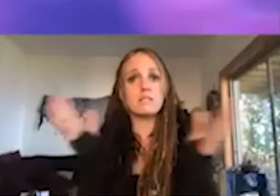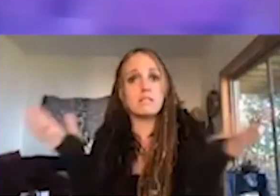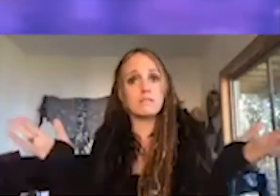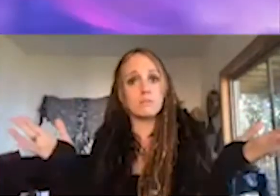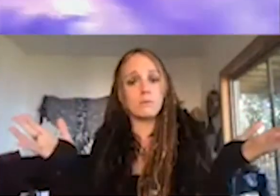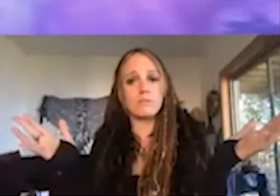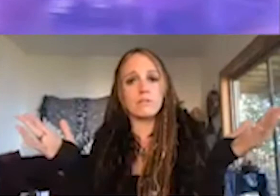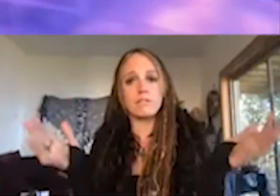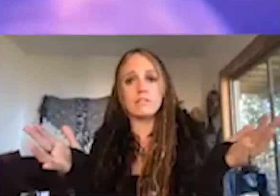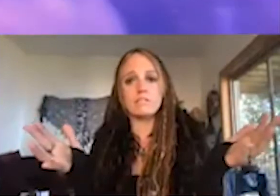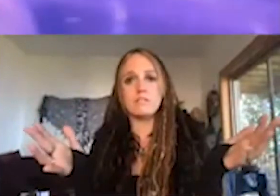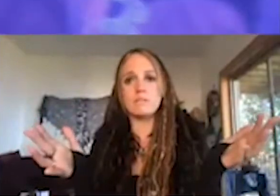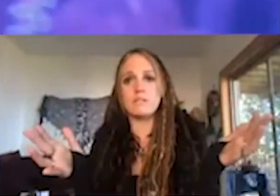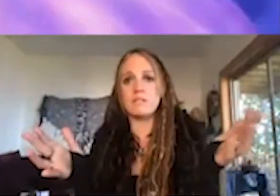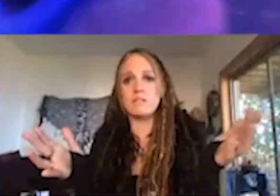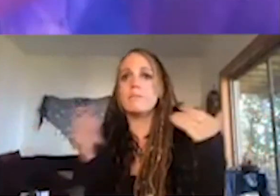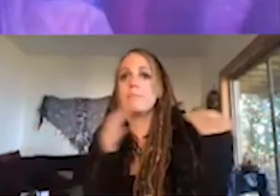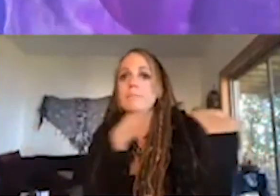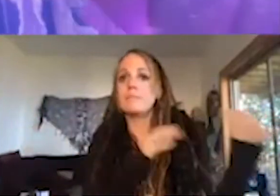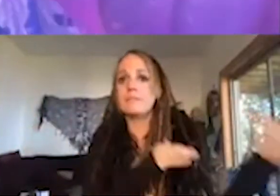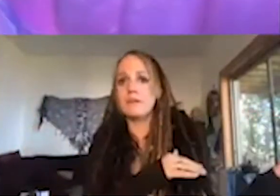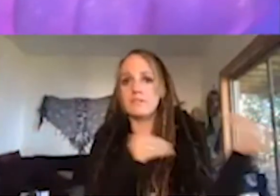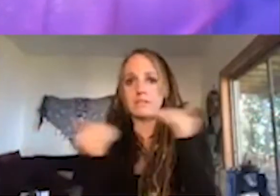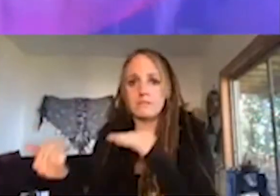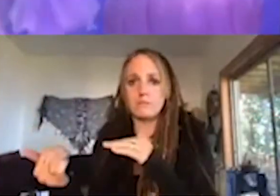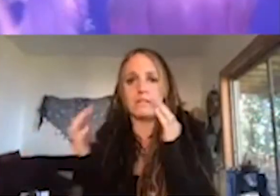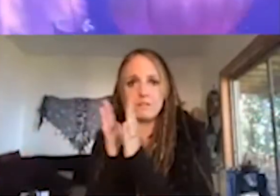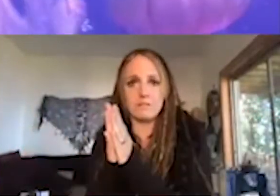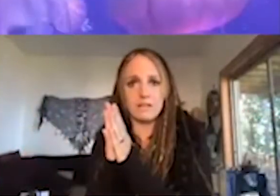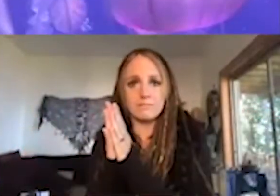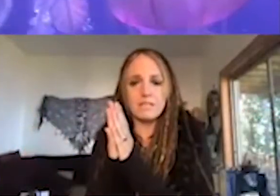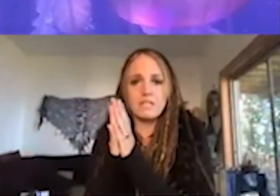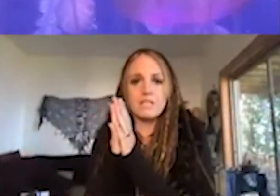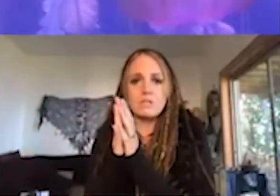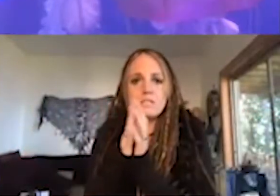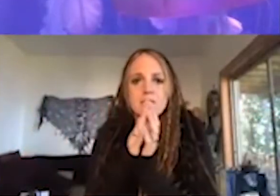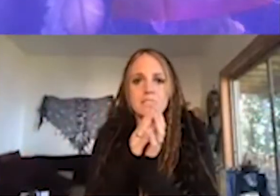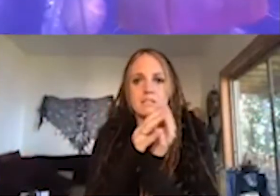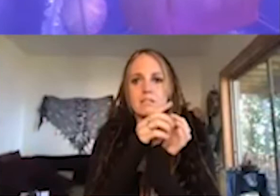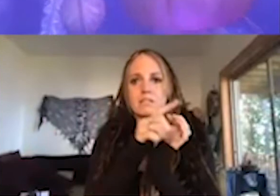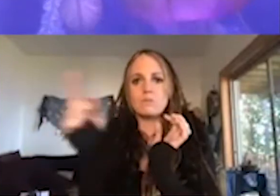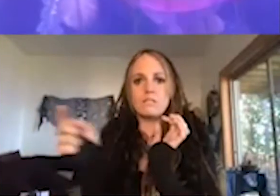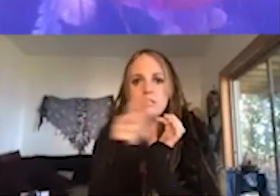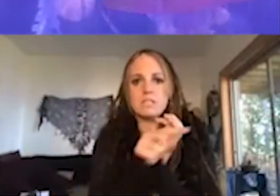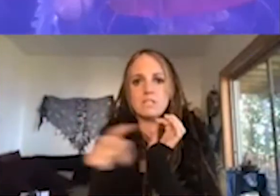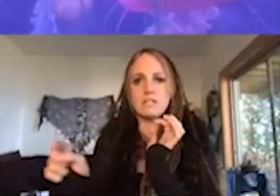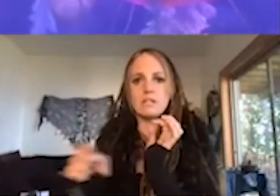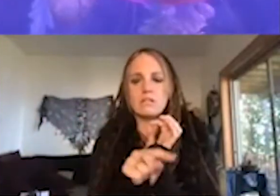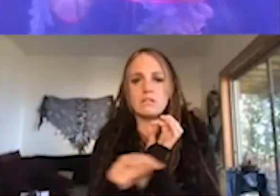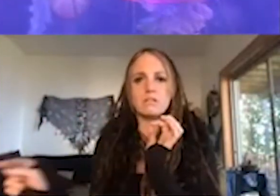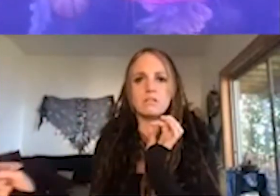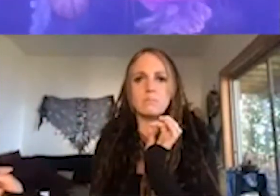they've cooperated and listened to each other. Now they're going left to right, and everything feels good again. So we can see here in Dory's